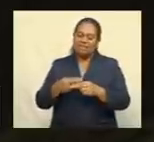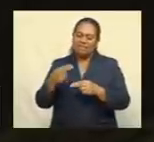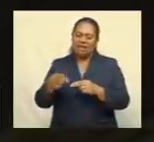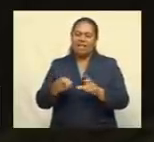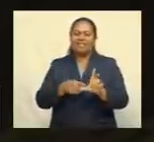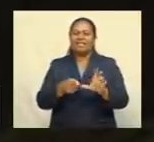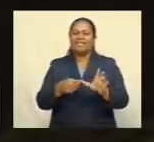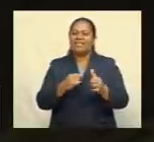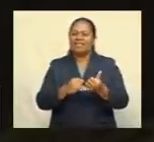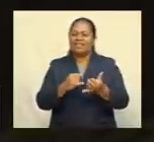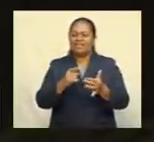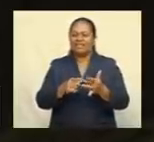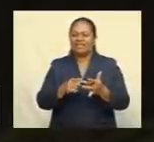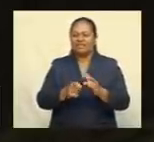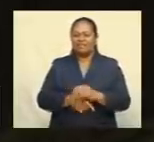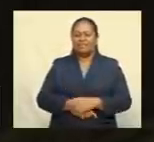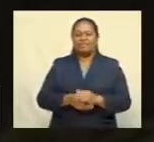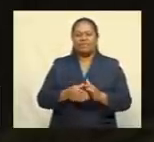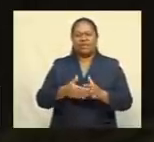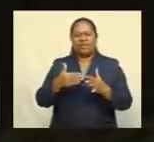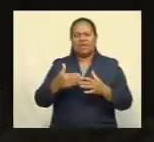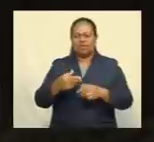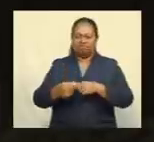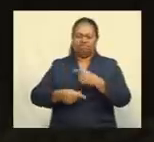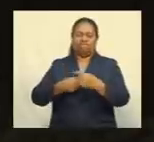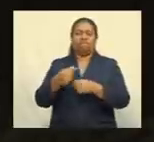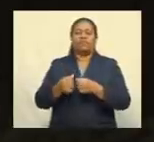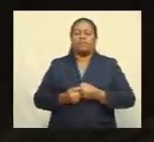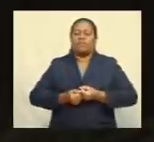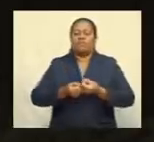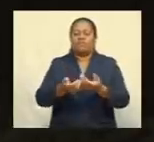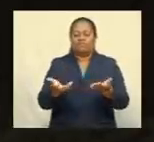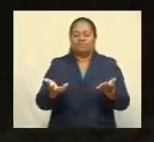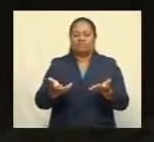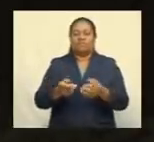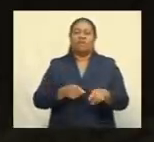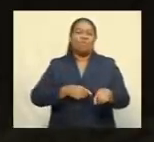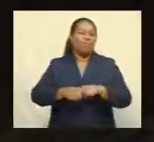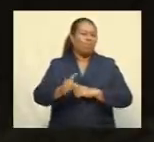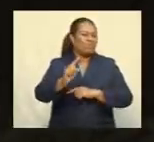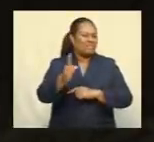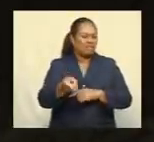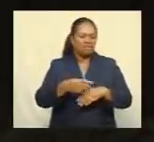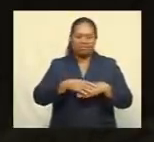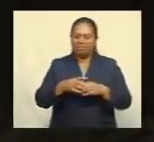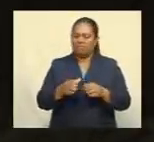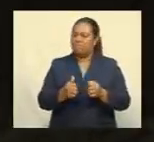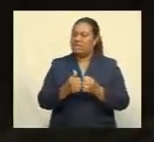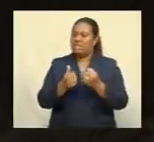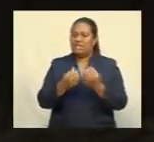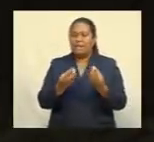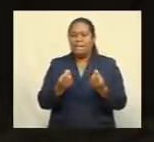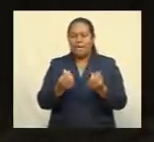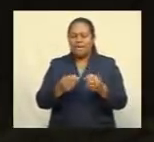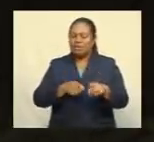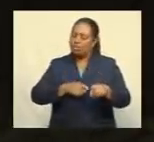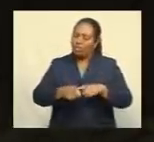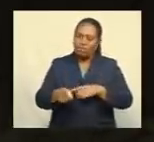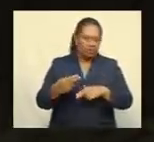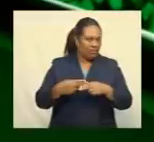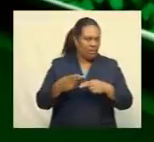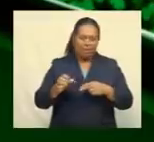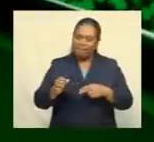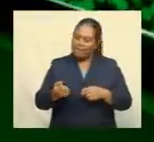most viable product and generates thousands of dollars for farmers. I believe more farmers need to invest in this farming